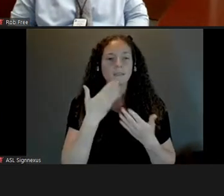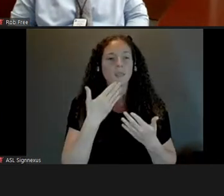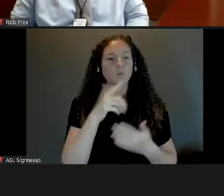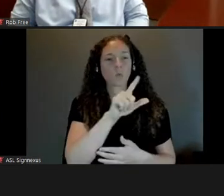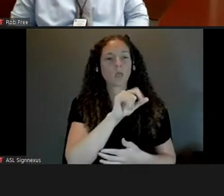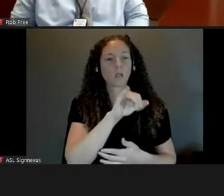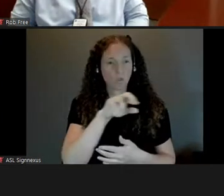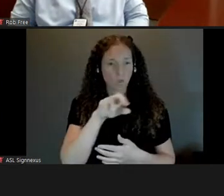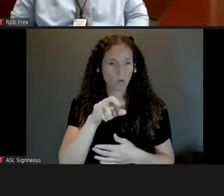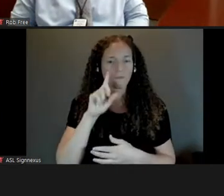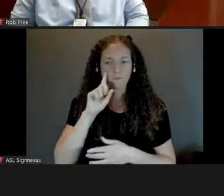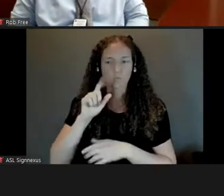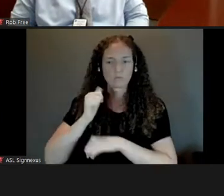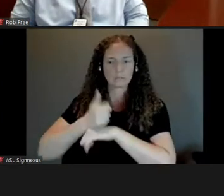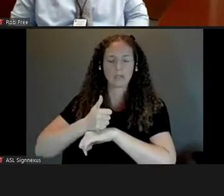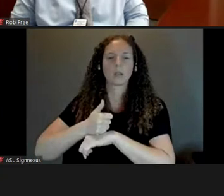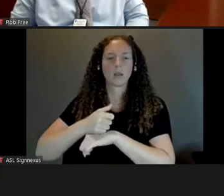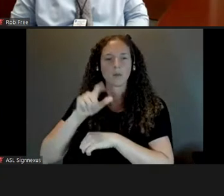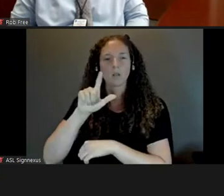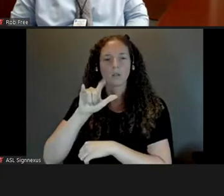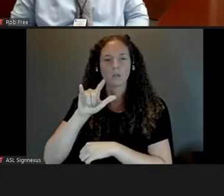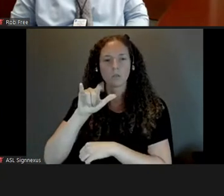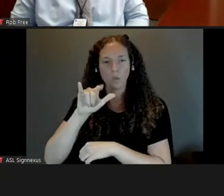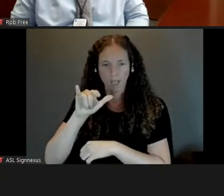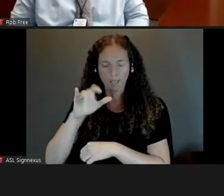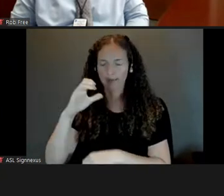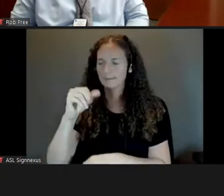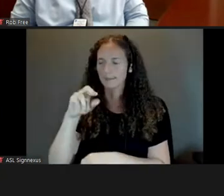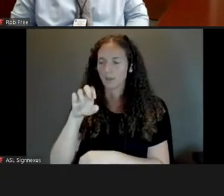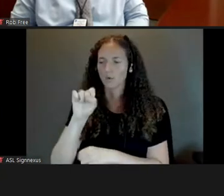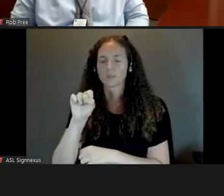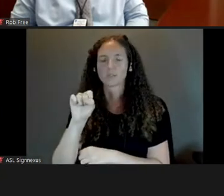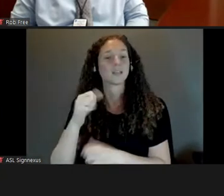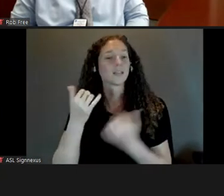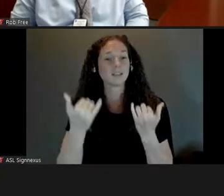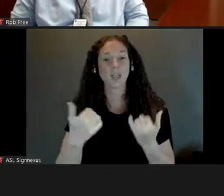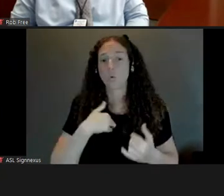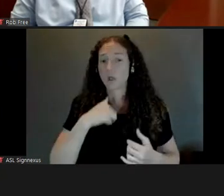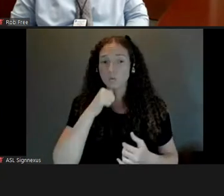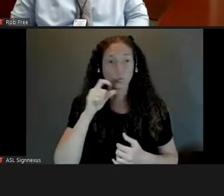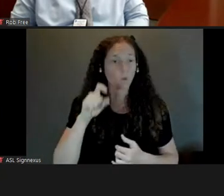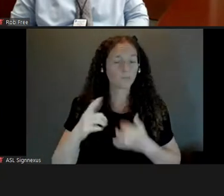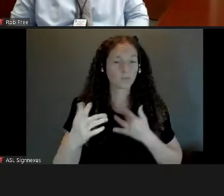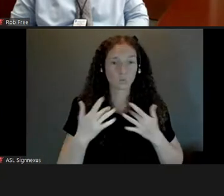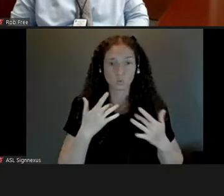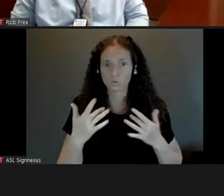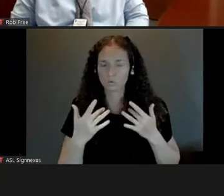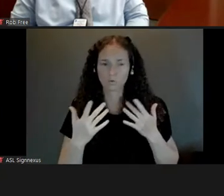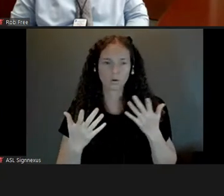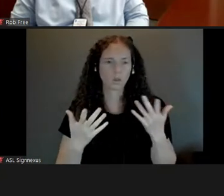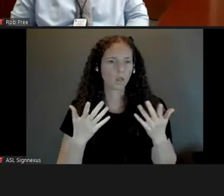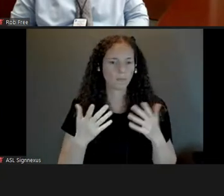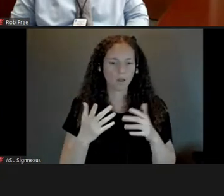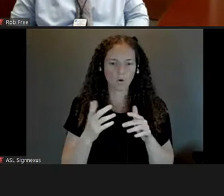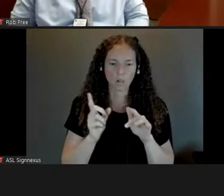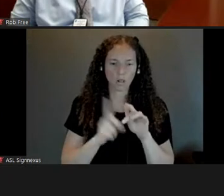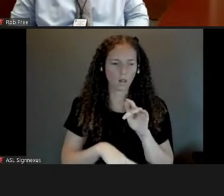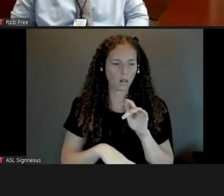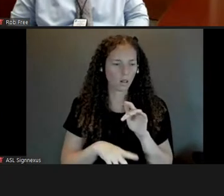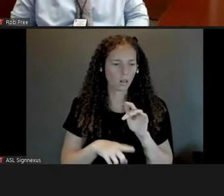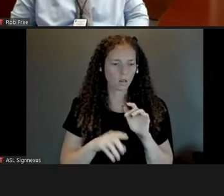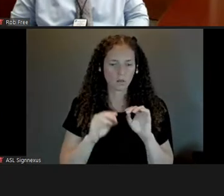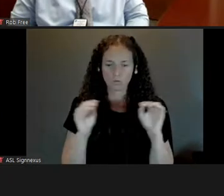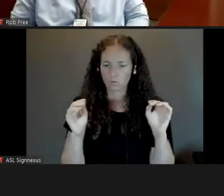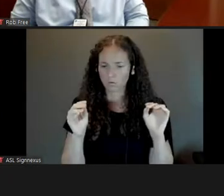Cares. It's been a godsend because now I don't have to worry about falling through the gap. And it also makes it so